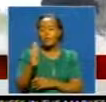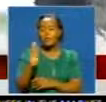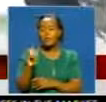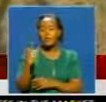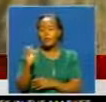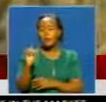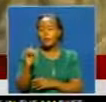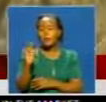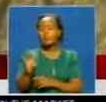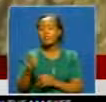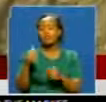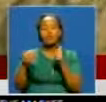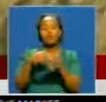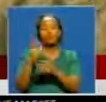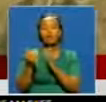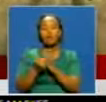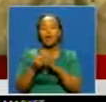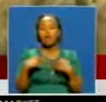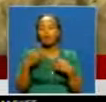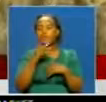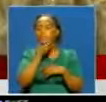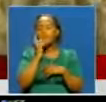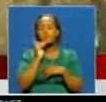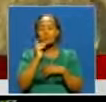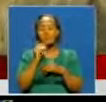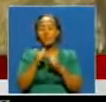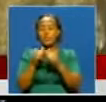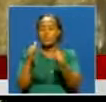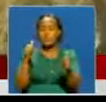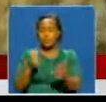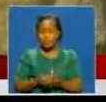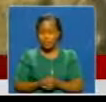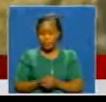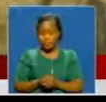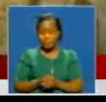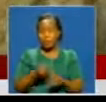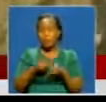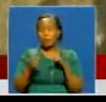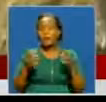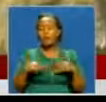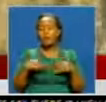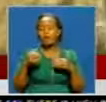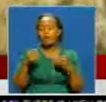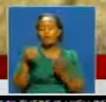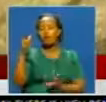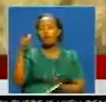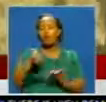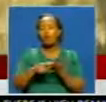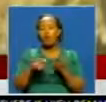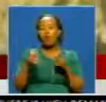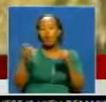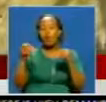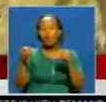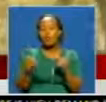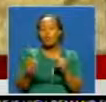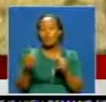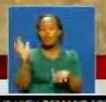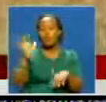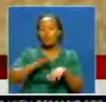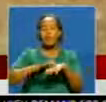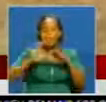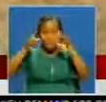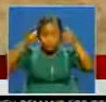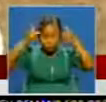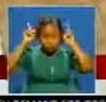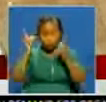are also drought-resistant. Currently, seasonal scarcity and low-quality feed are among the key challenges affecting livestock production in